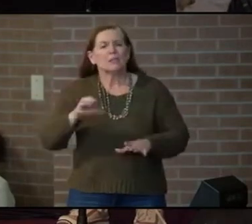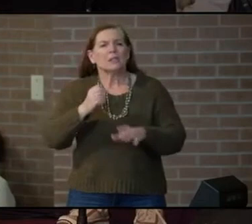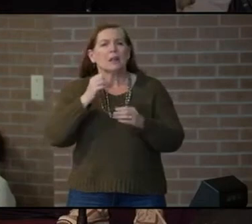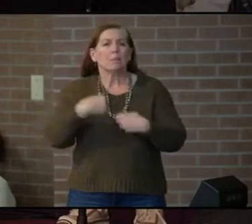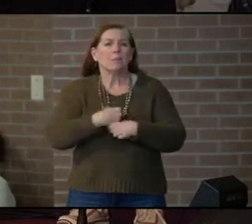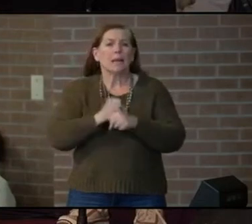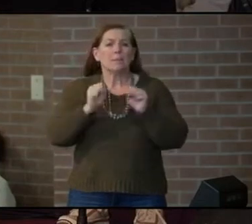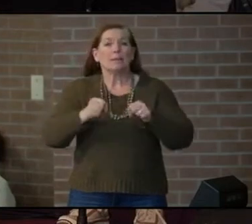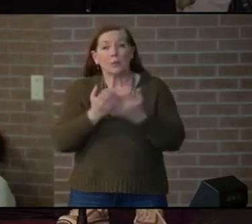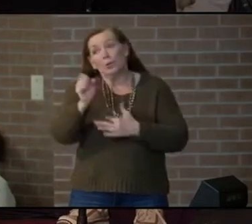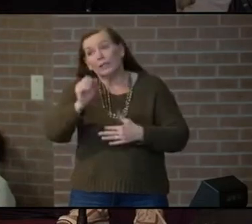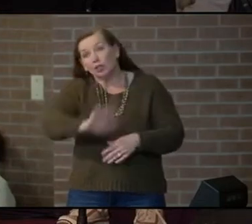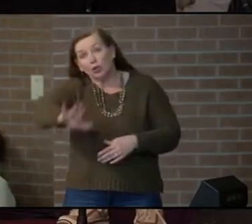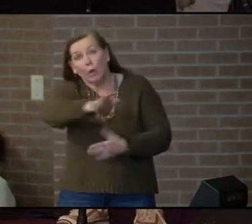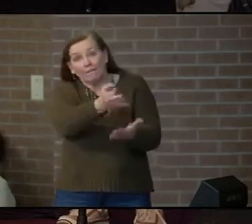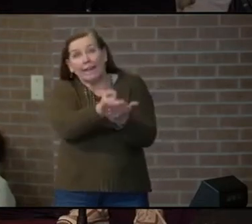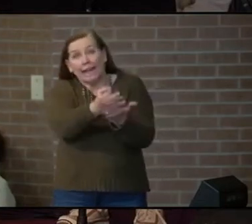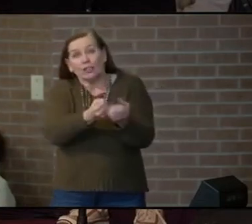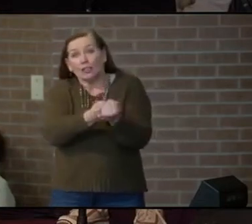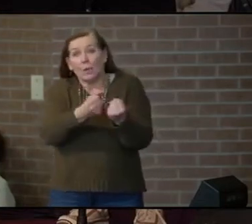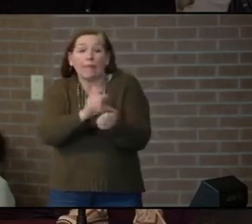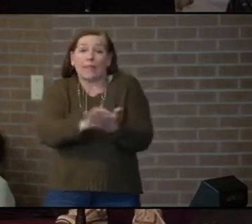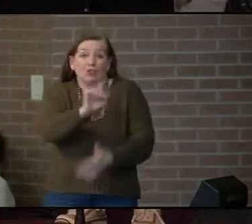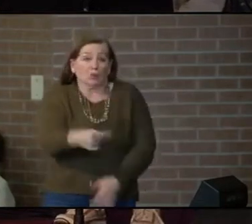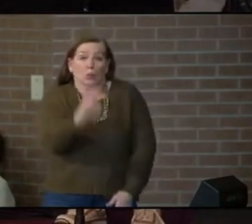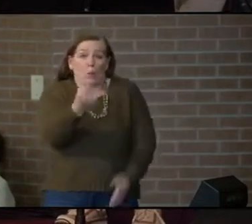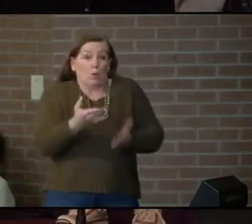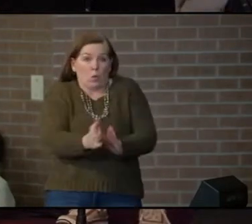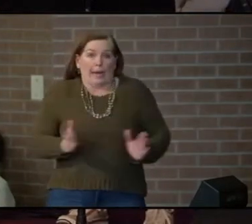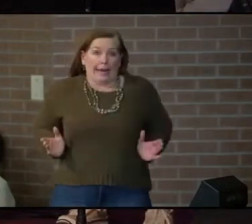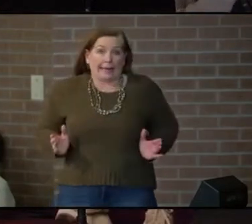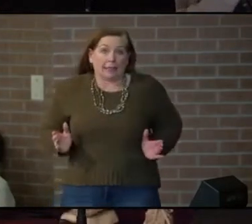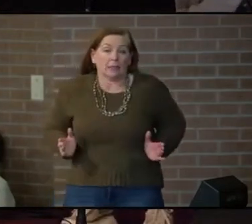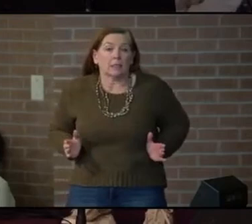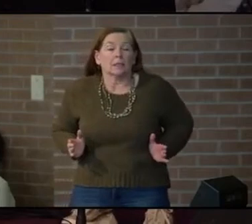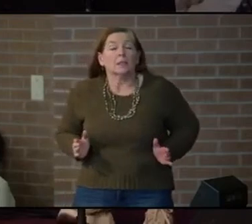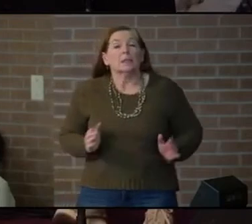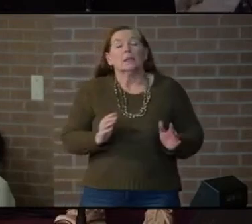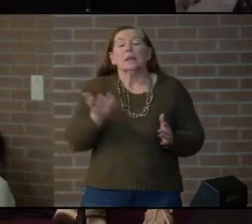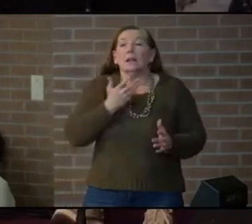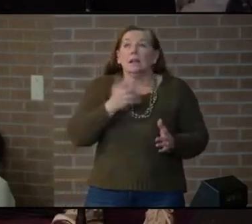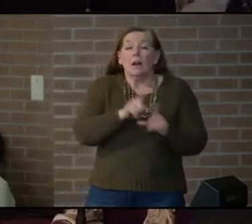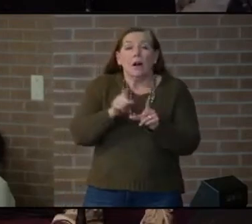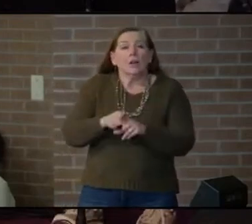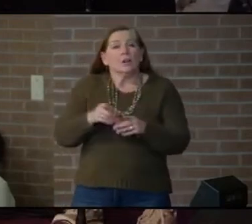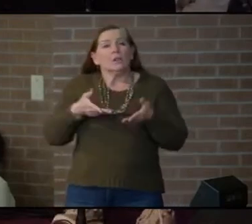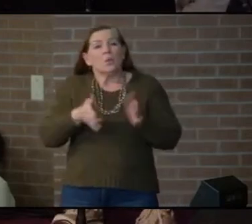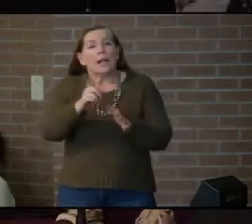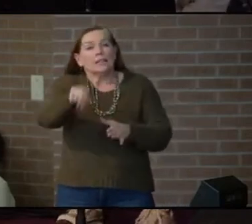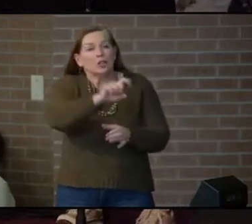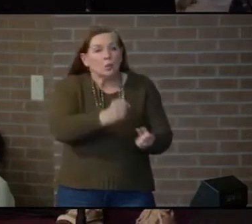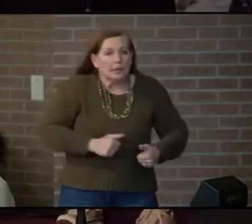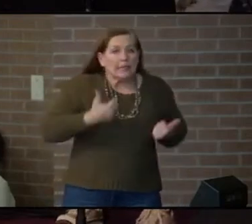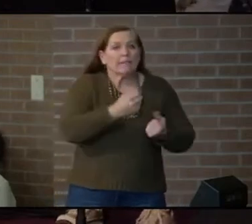through, yes, your financial support. That's just one way. It's also through the ways in which you live and love outside